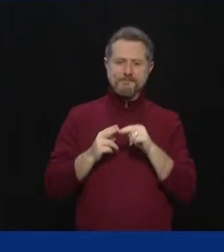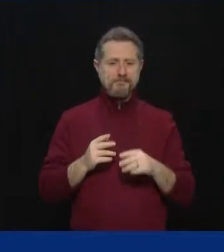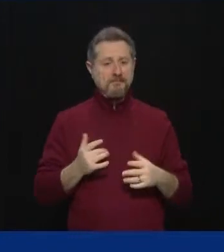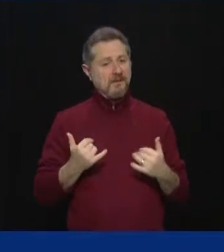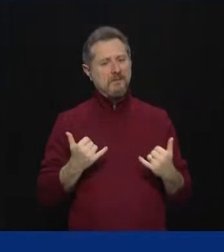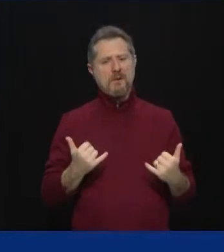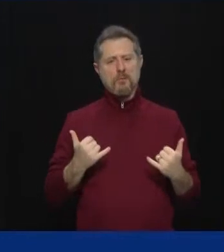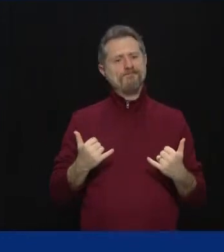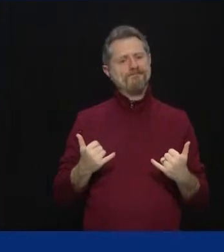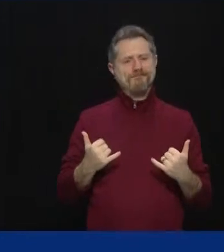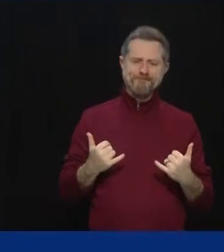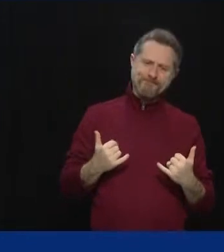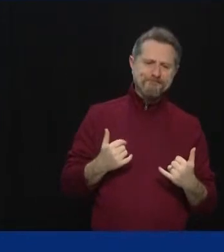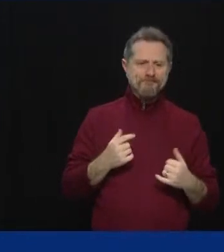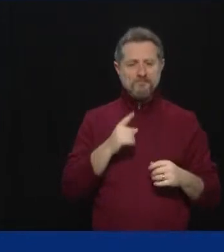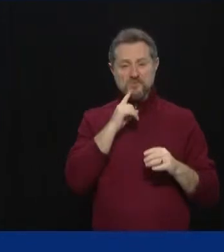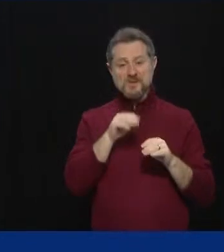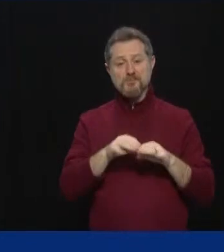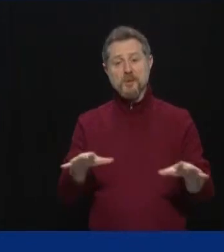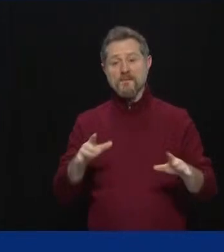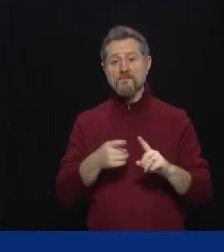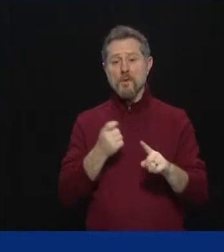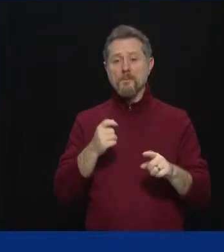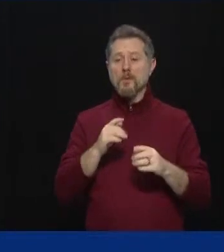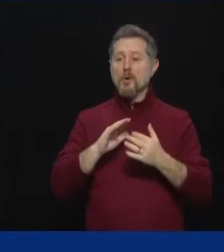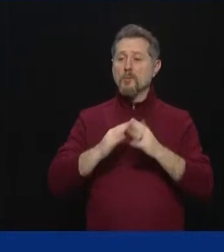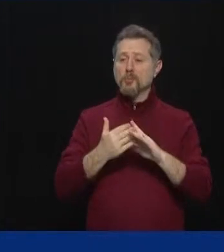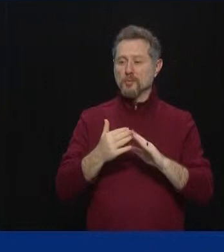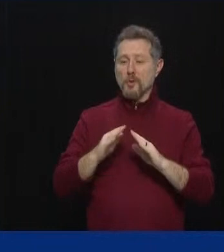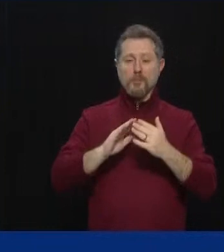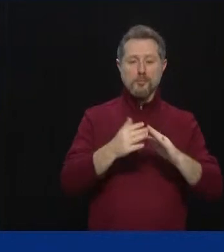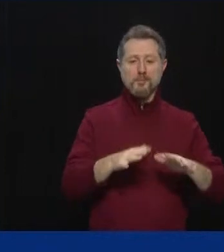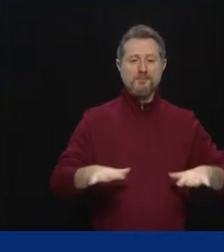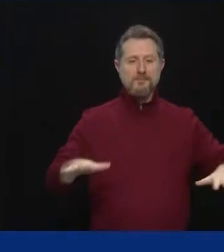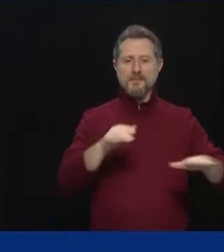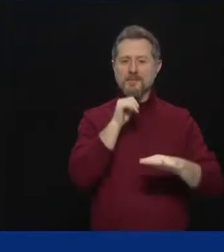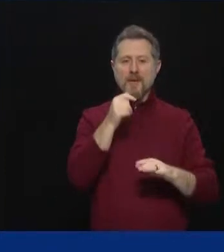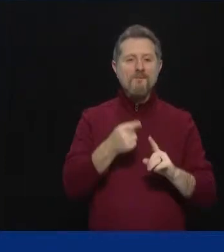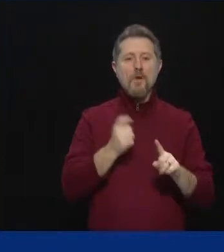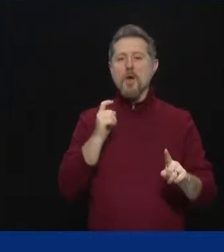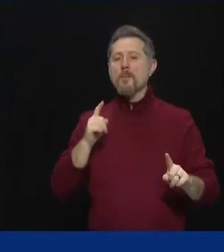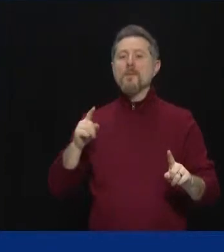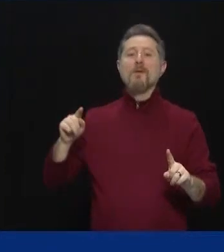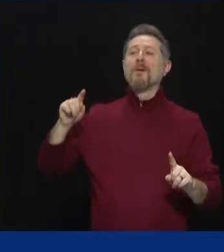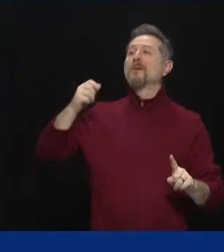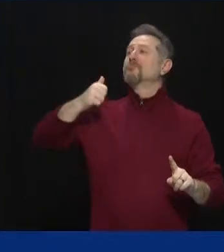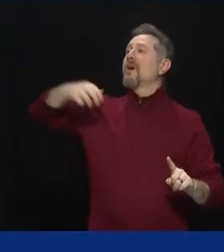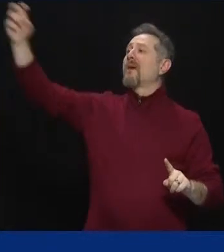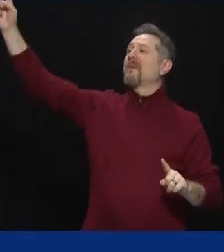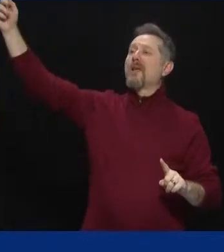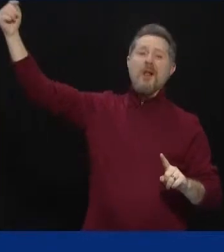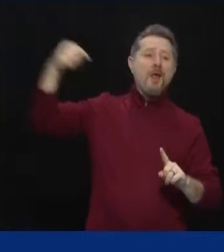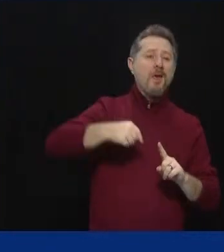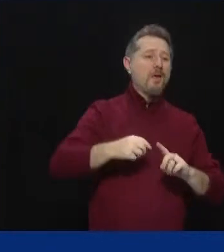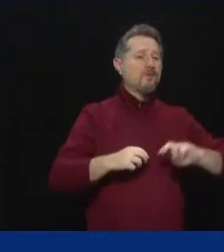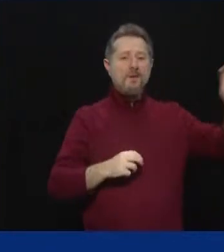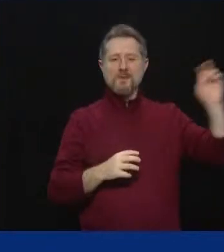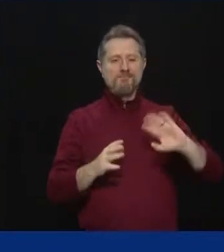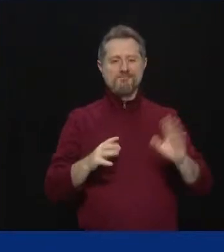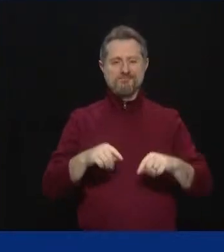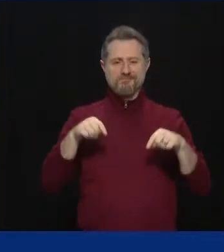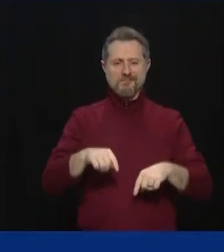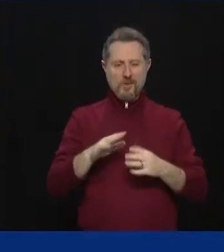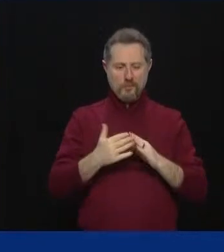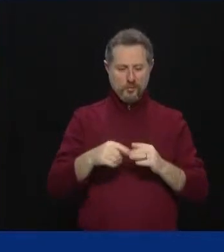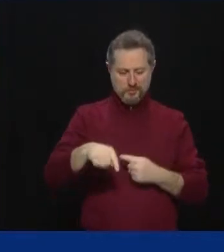spread. It is not coming from people who have traveled. It is being spread in the communities. And so we are watching what has happened